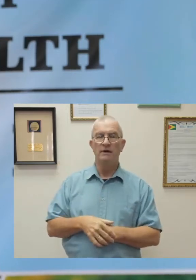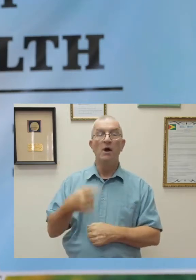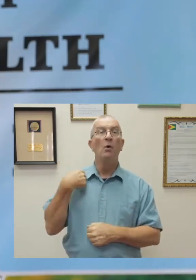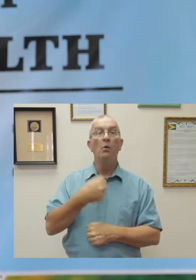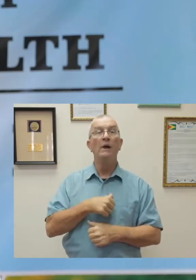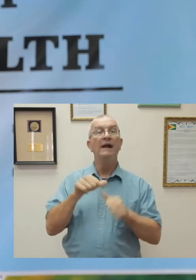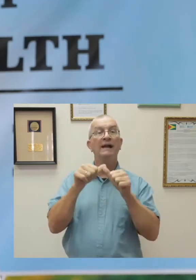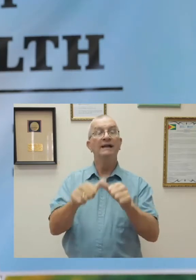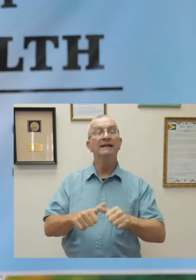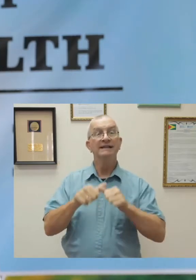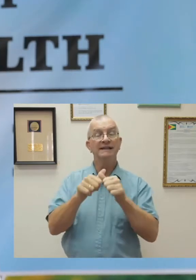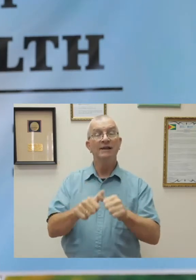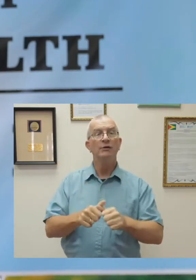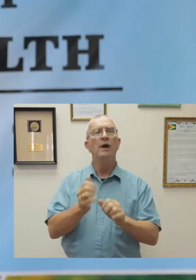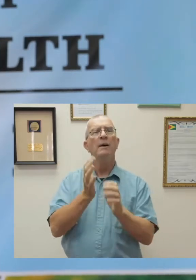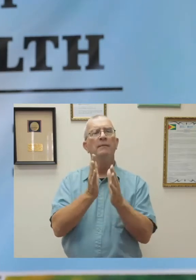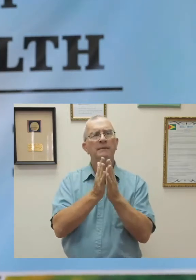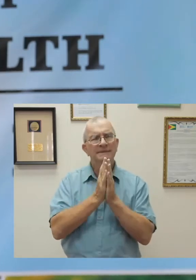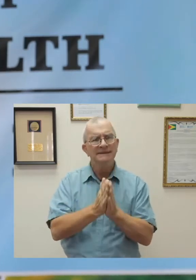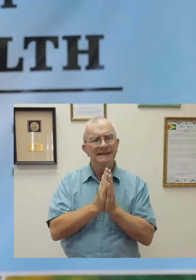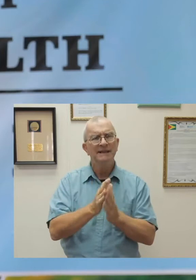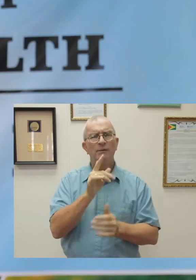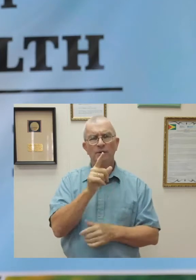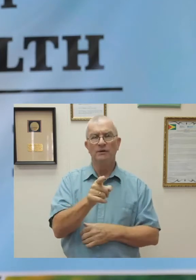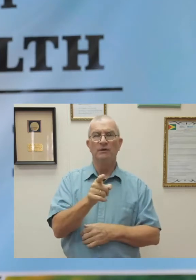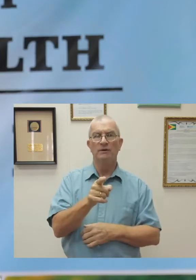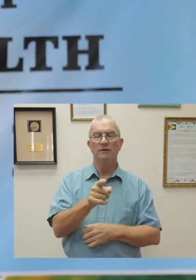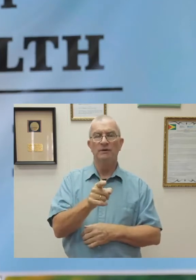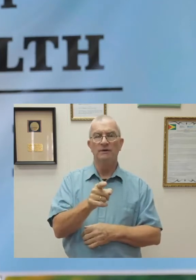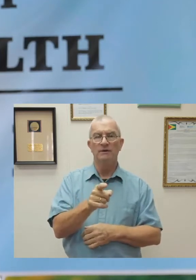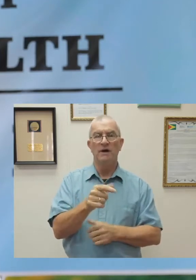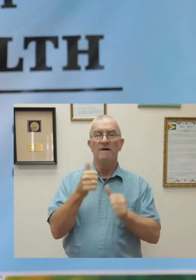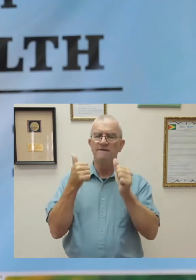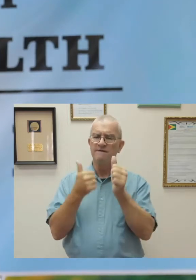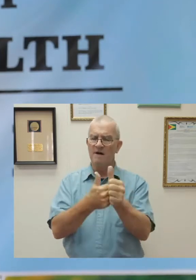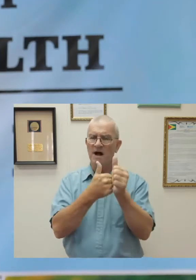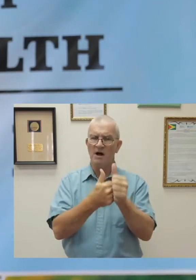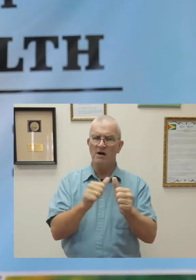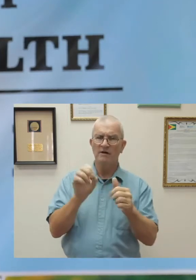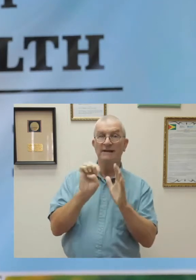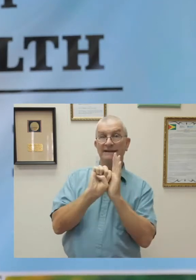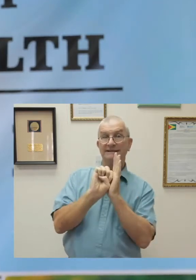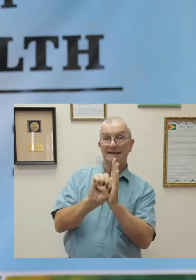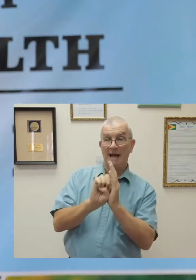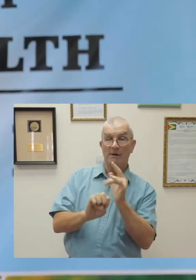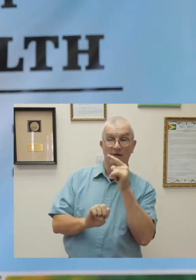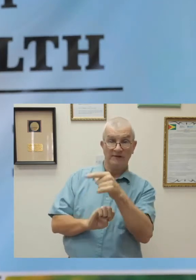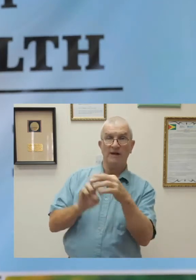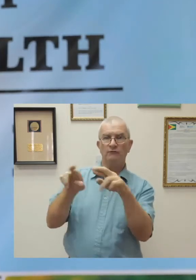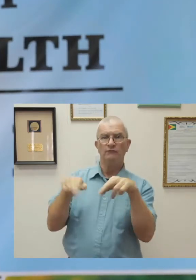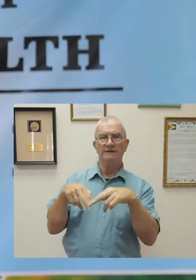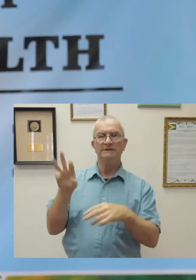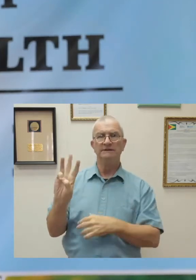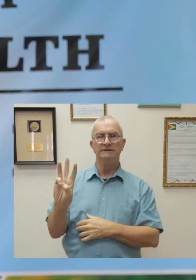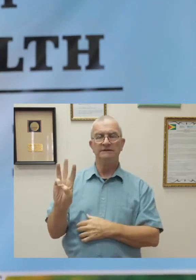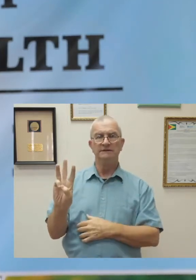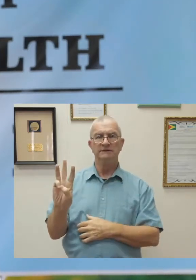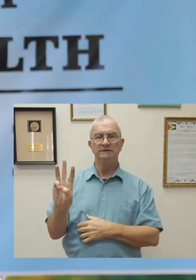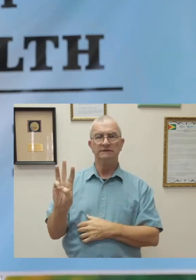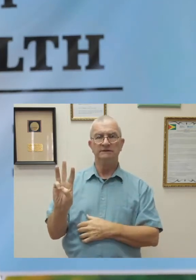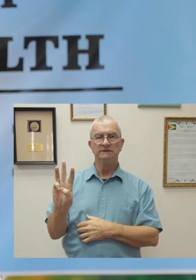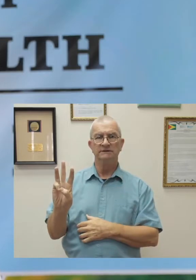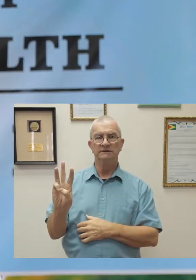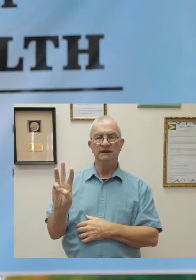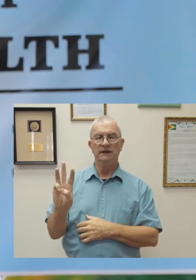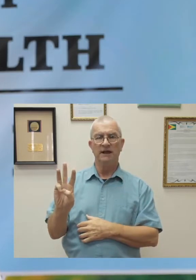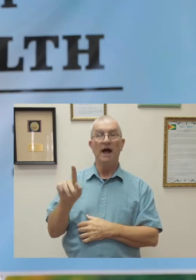We continue to plead with you, fellow Guyanese, to follow the example of Region Number 6.